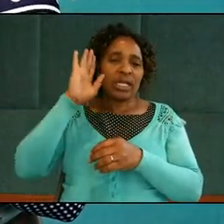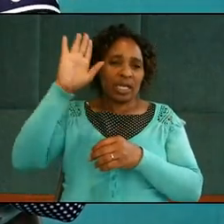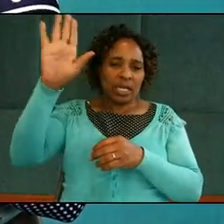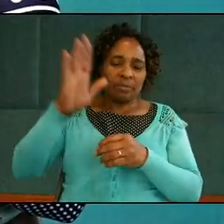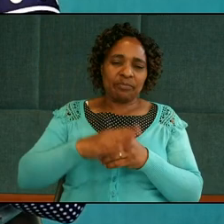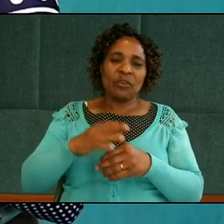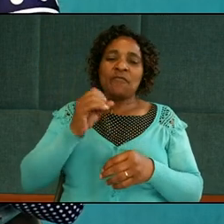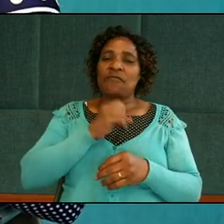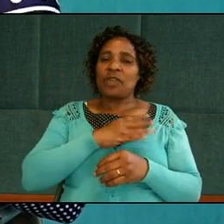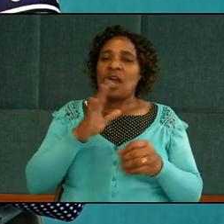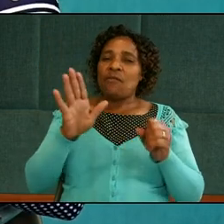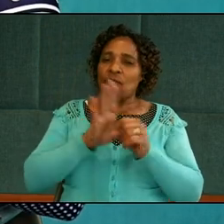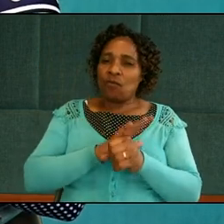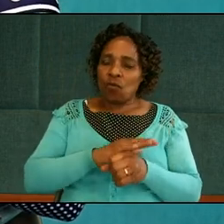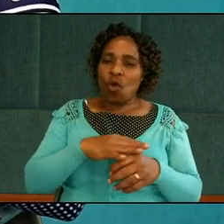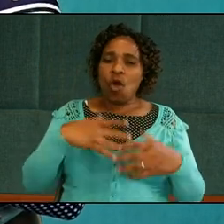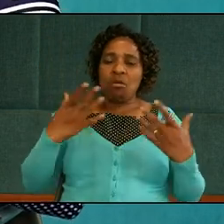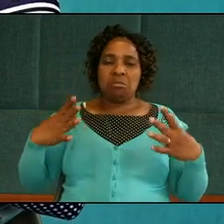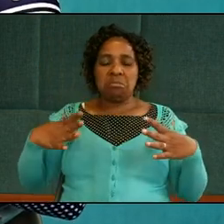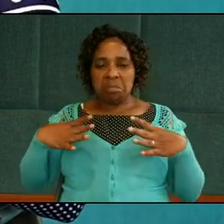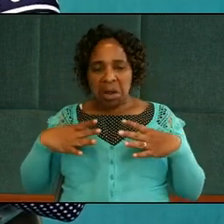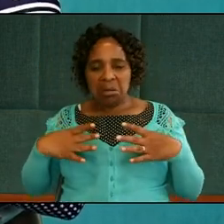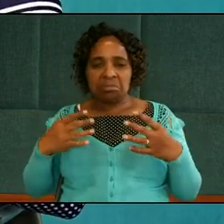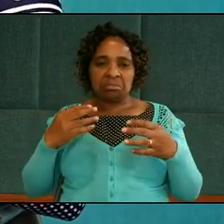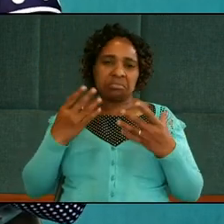are fearful or people who are prideful.